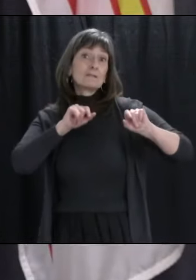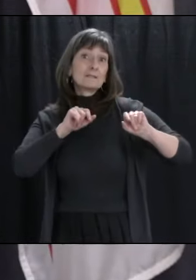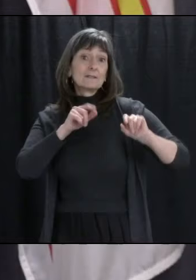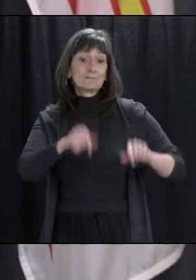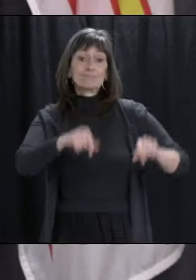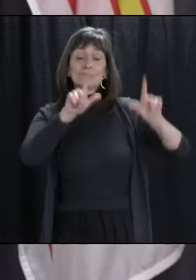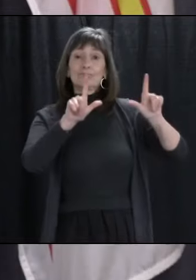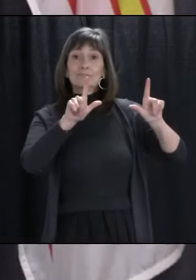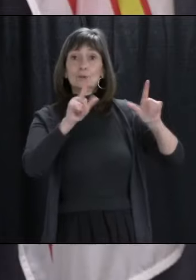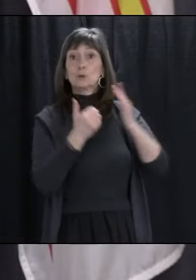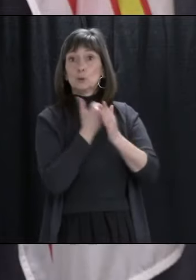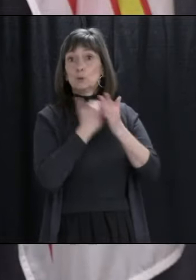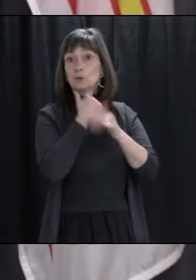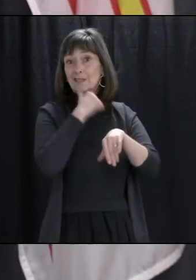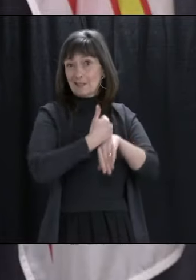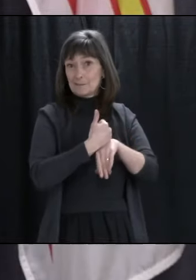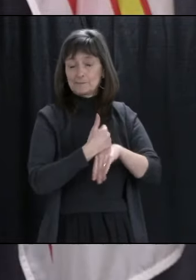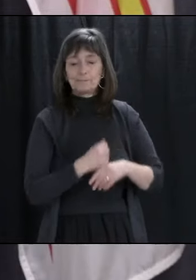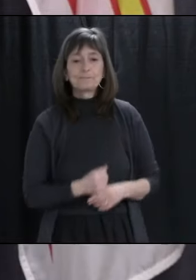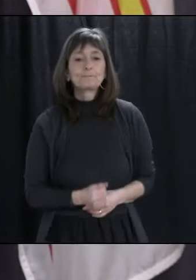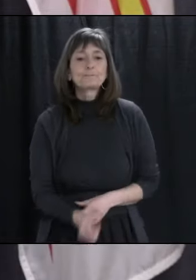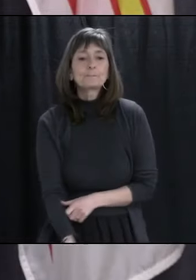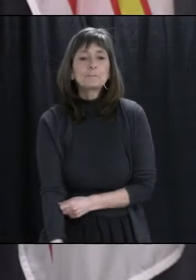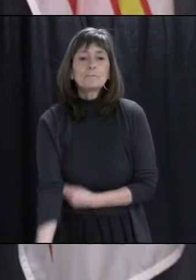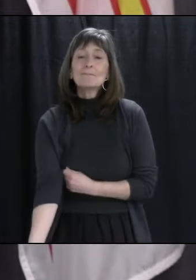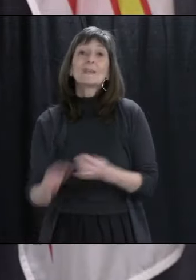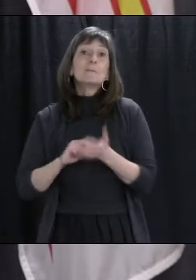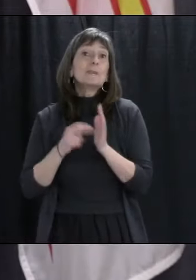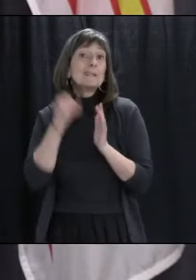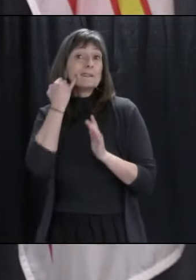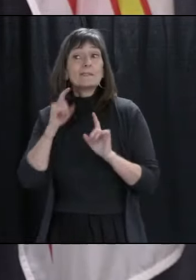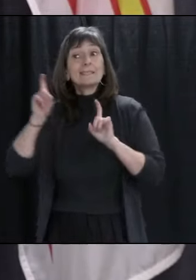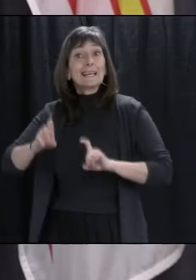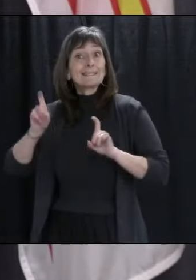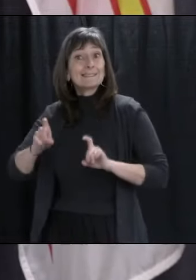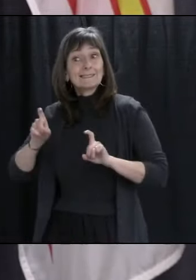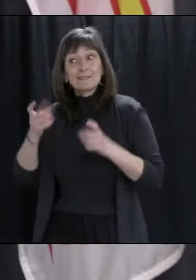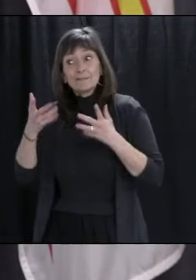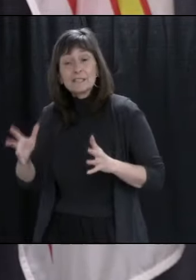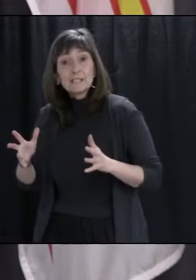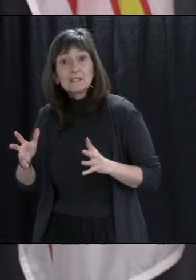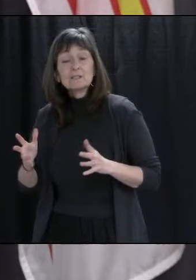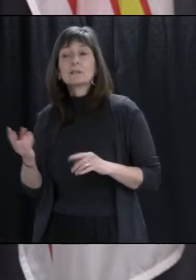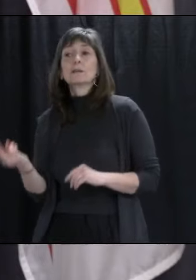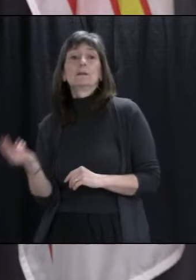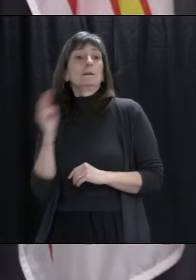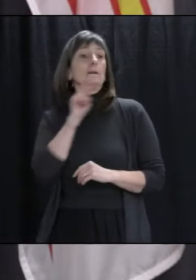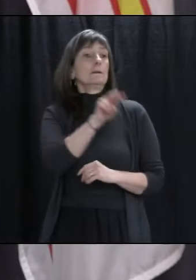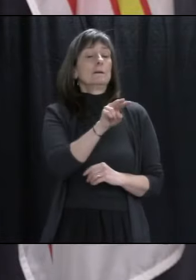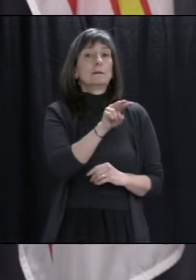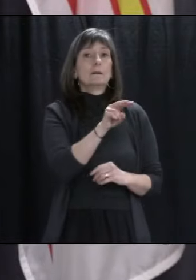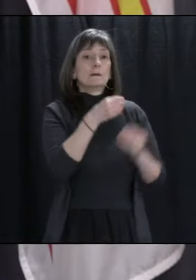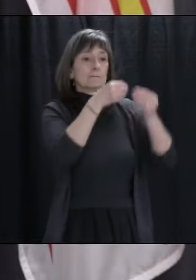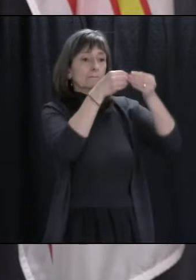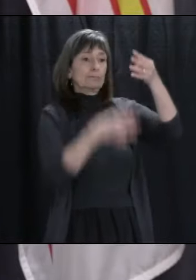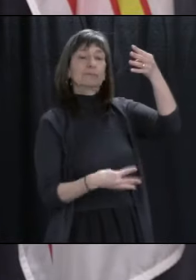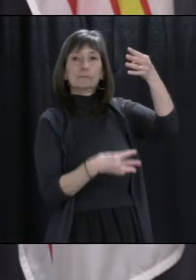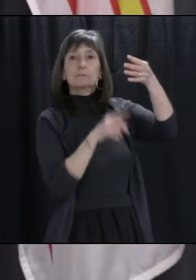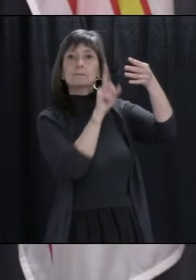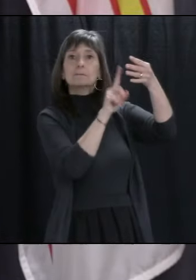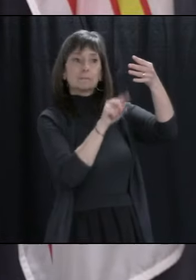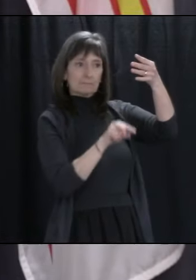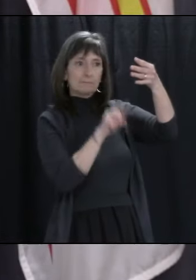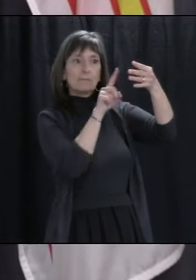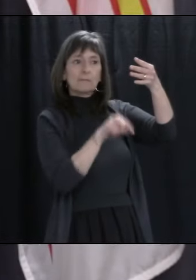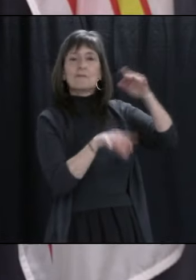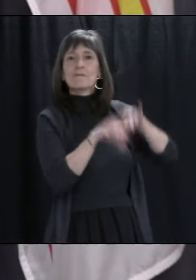The portal in place to view your COVID-19 test results will show negative results only. If you